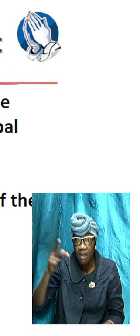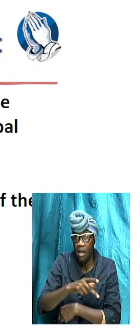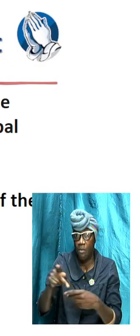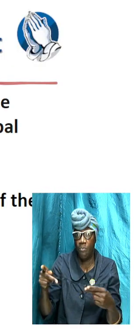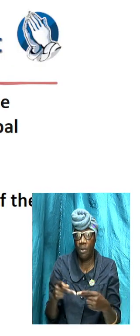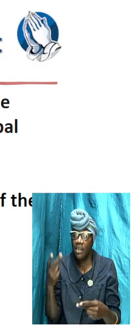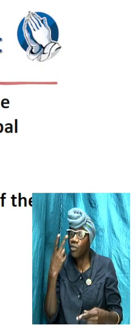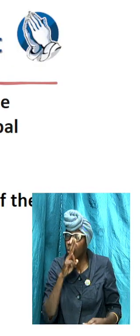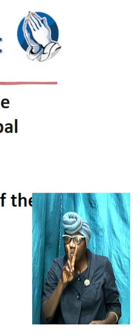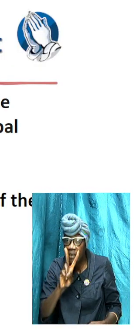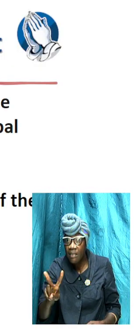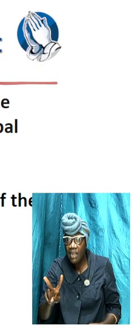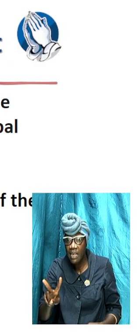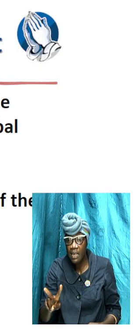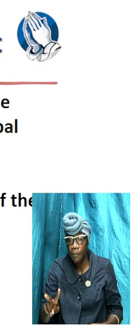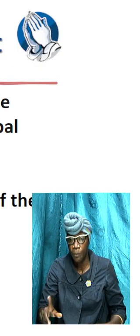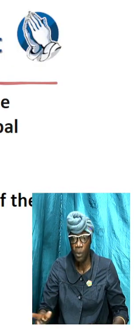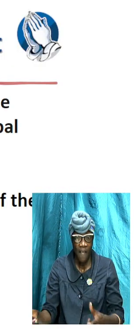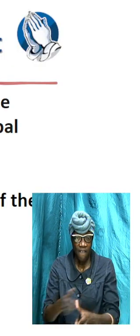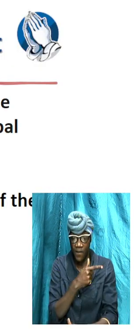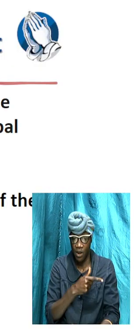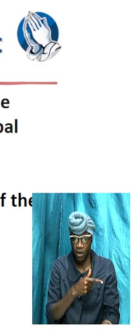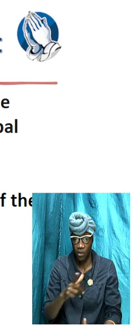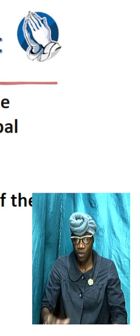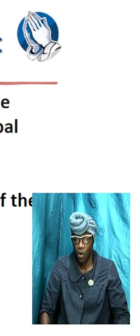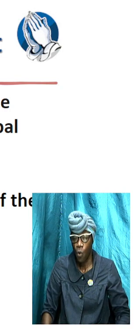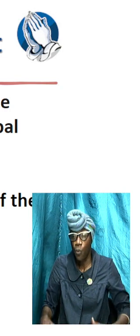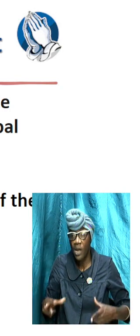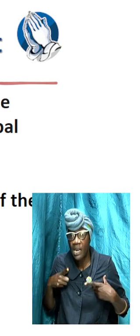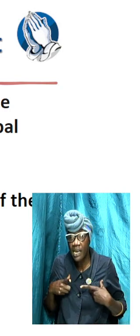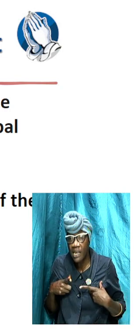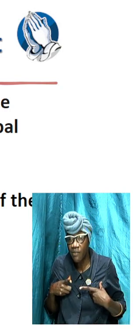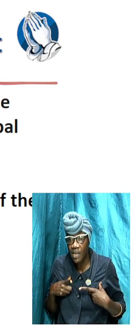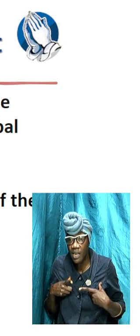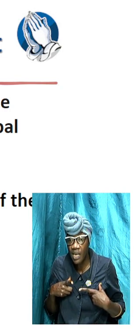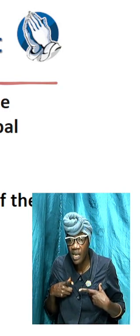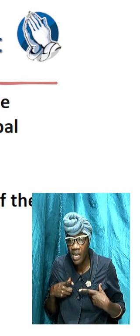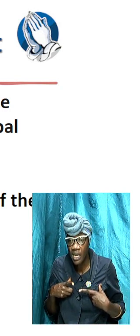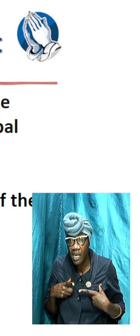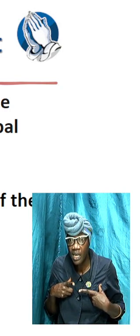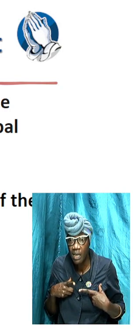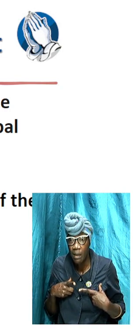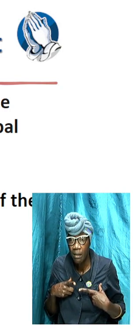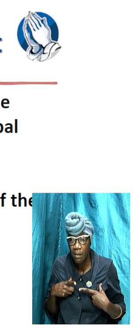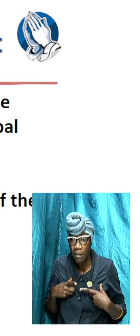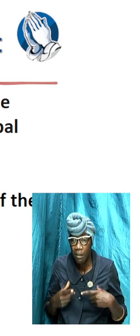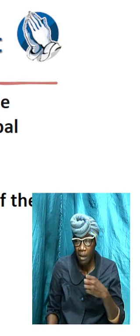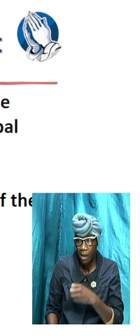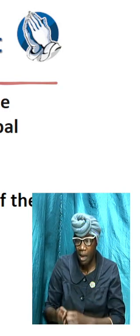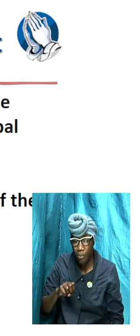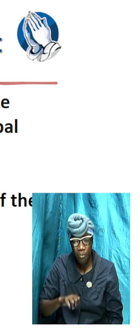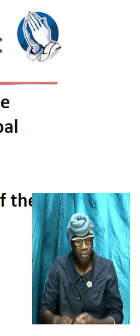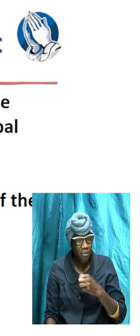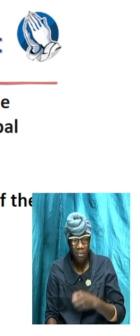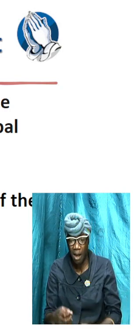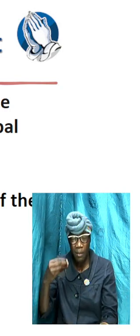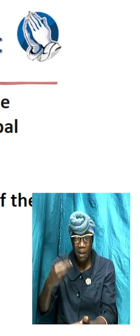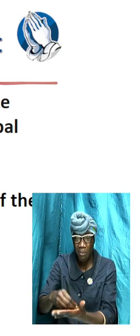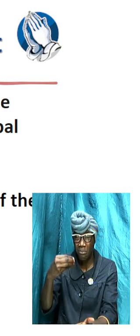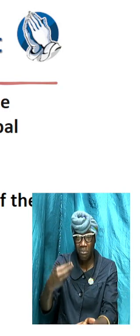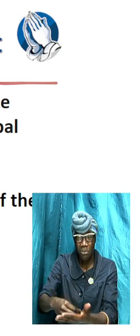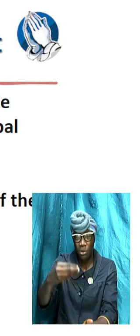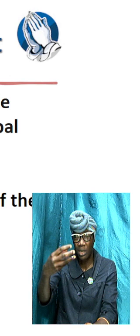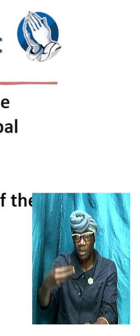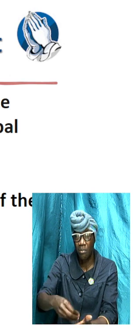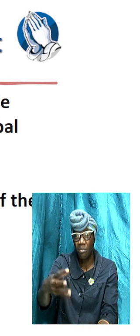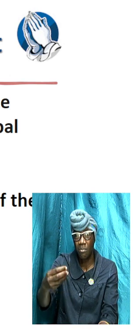all, we live in a decade that is on a week of what you call a chaotic global financial crisis. You can remember in